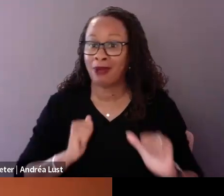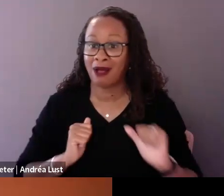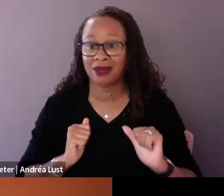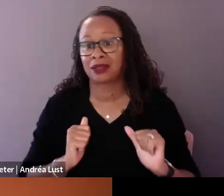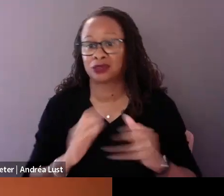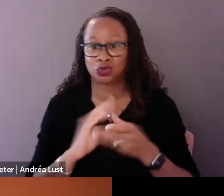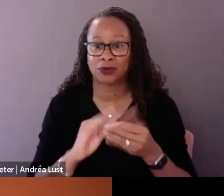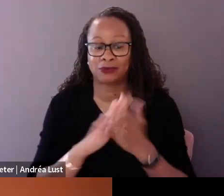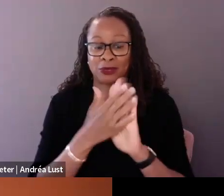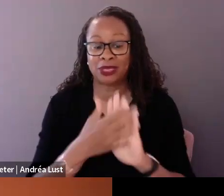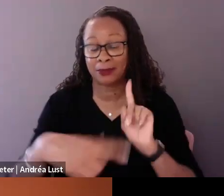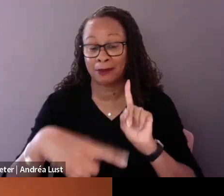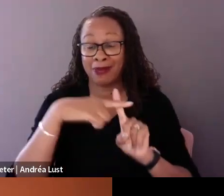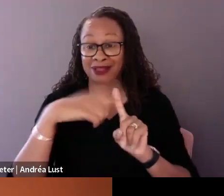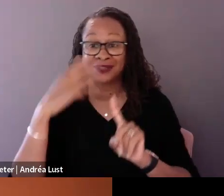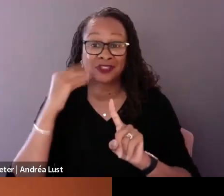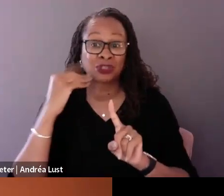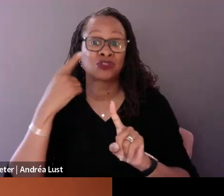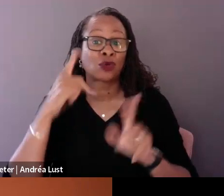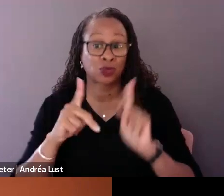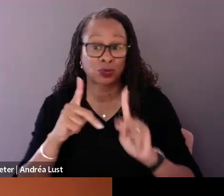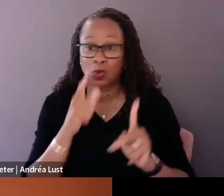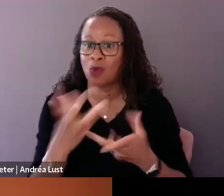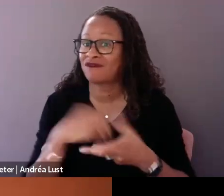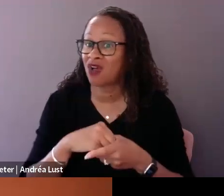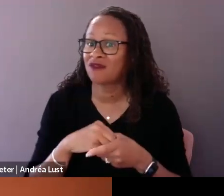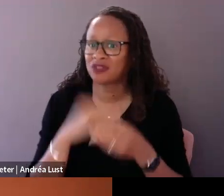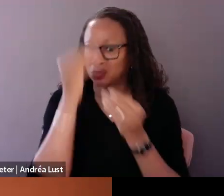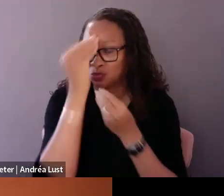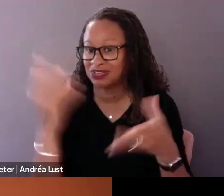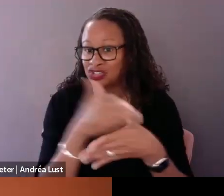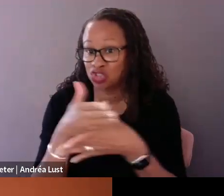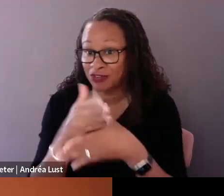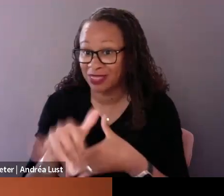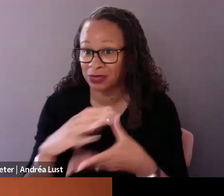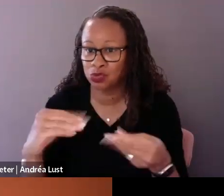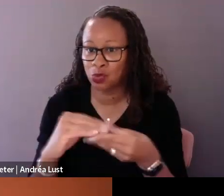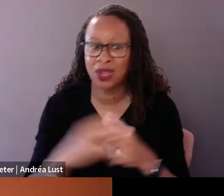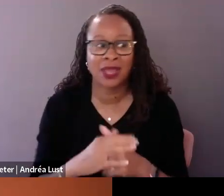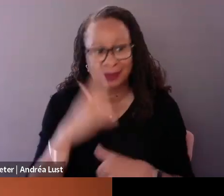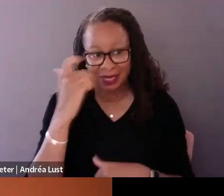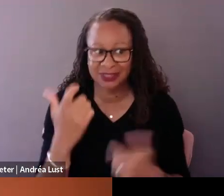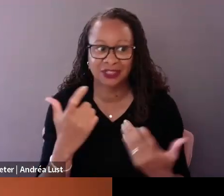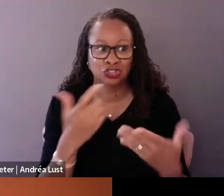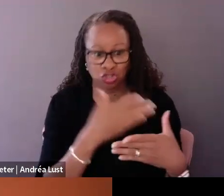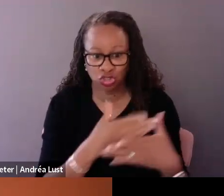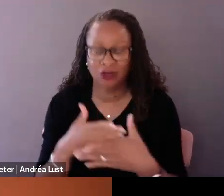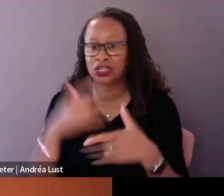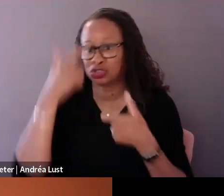for those who are retelling it? Because there is trauma in the retelling of your story. That's without a